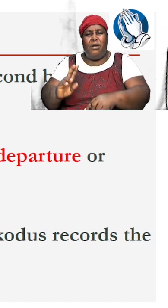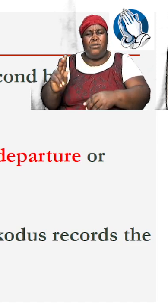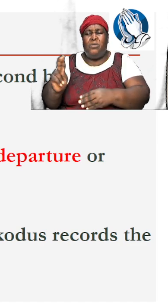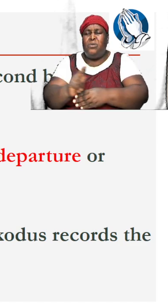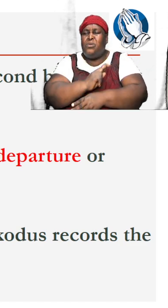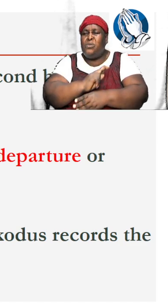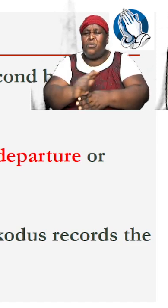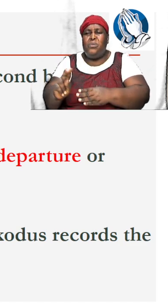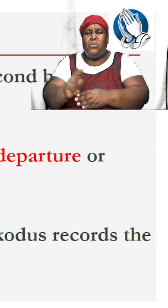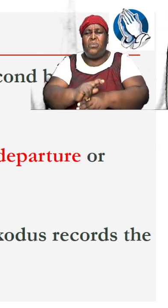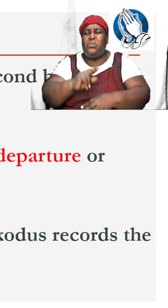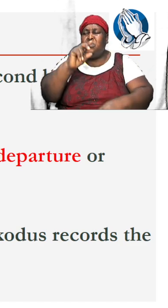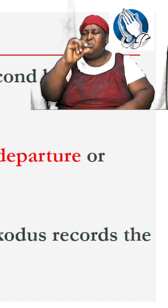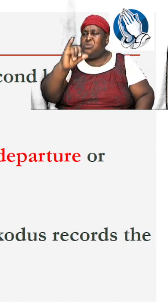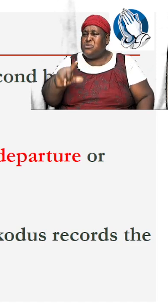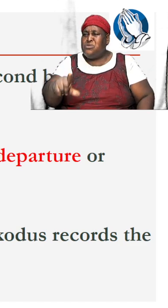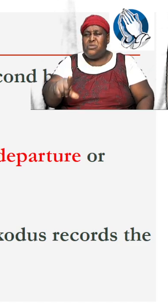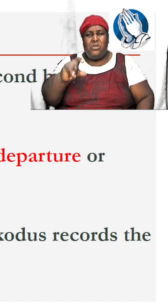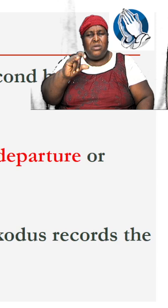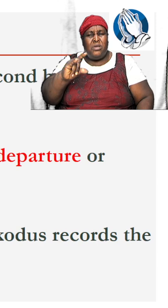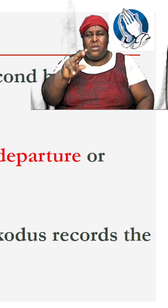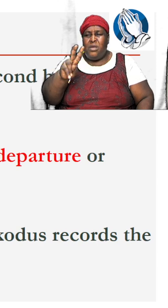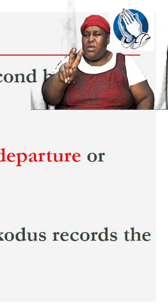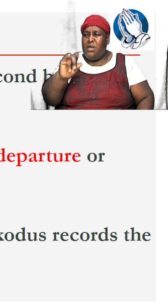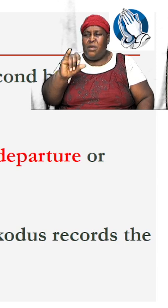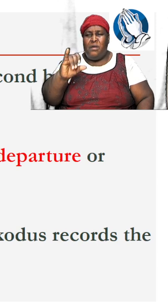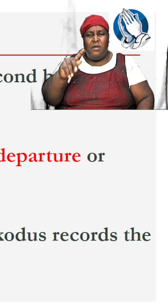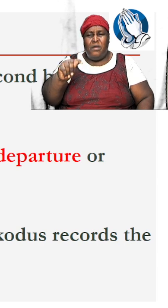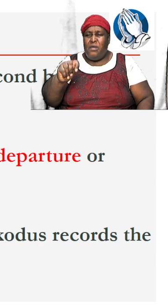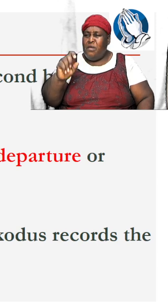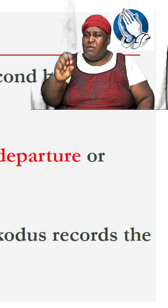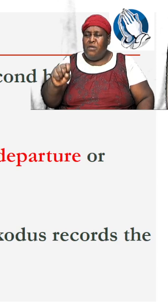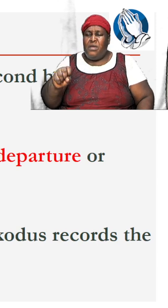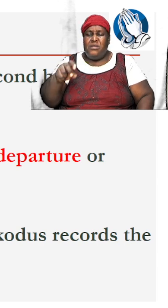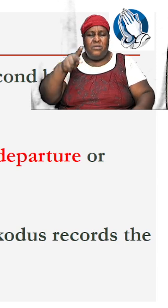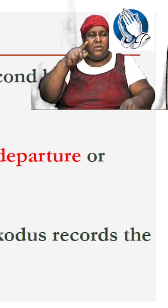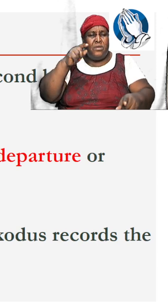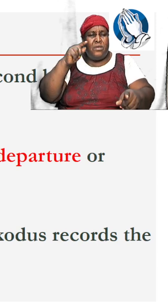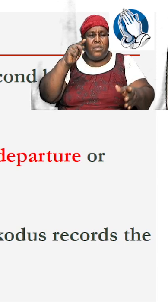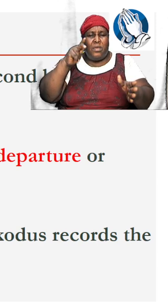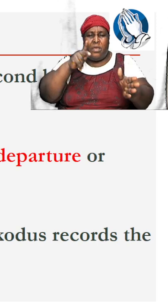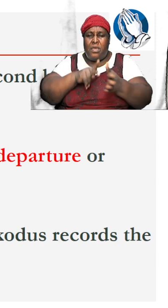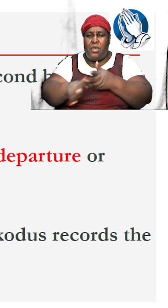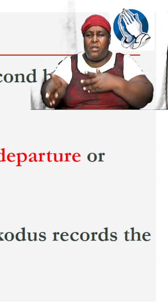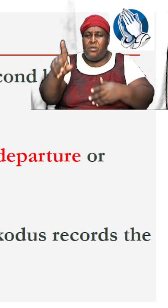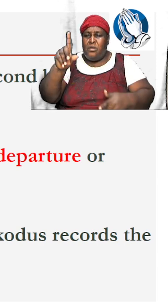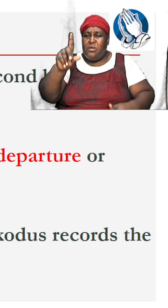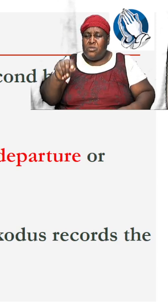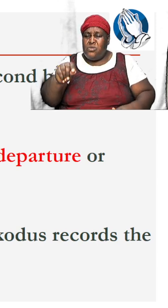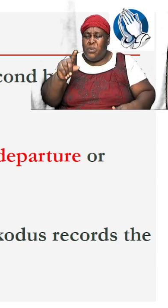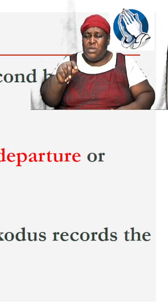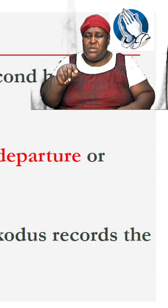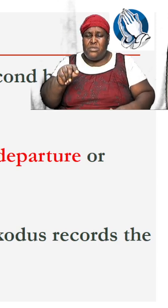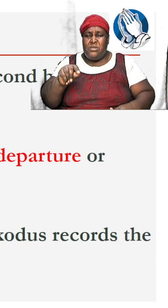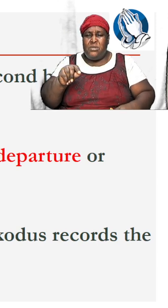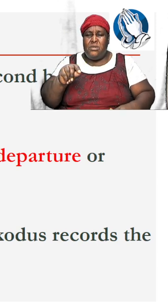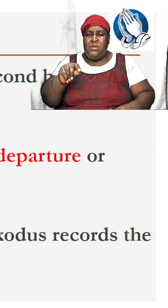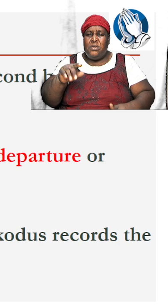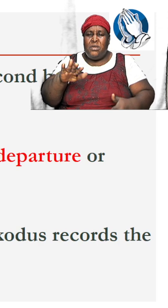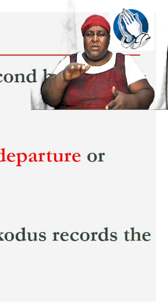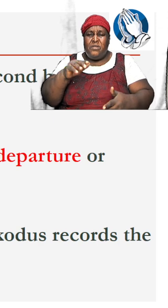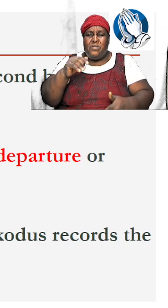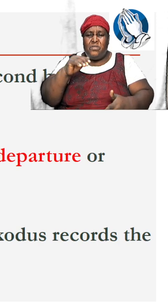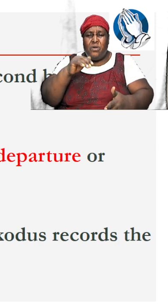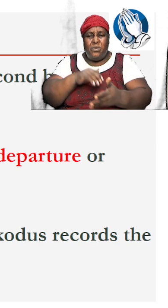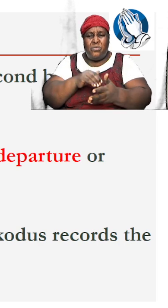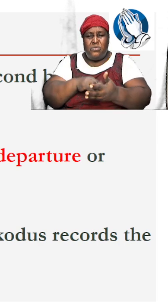kill over 20,000 of these men. Amen. And he had a separation at that point between who is